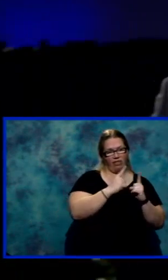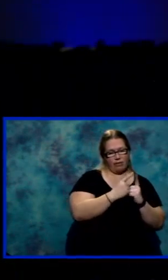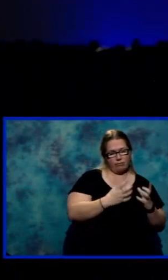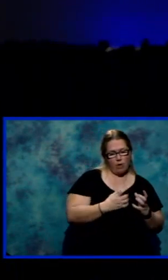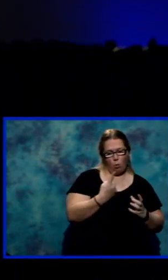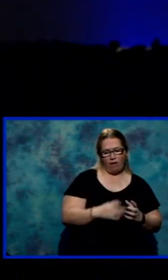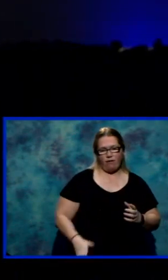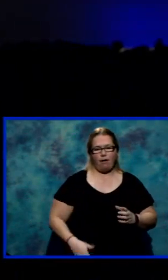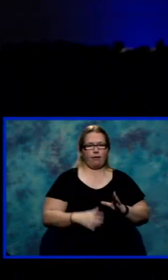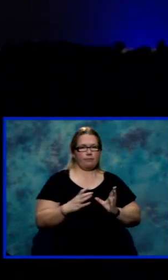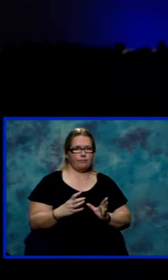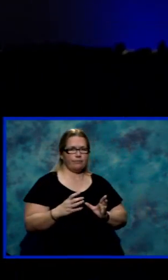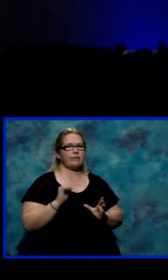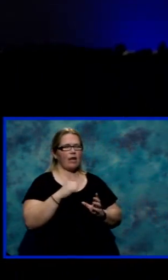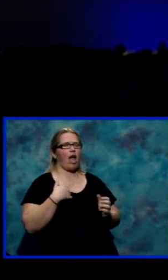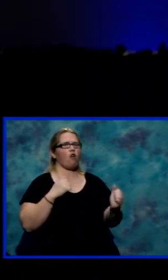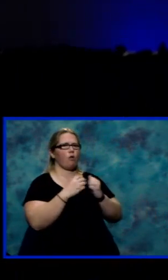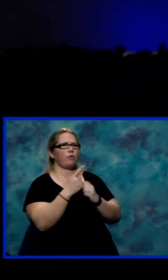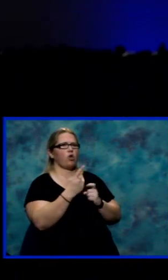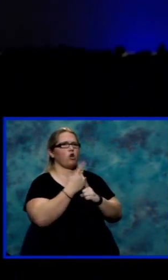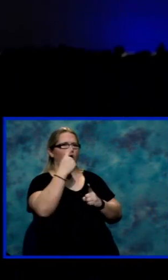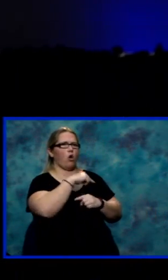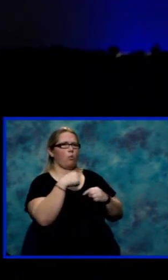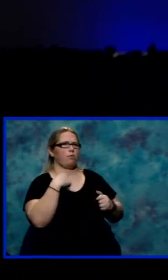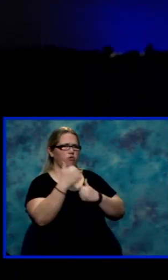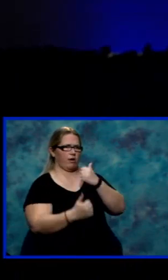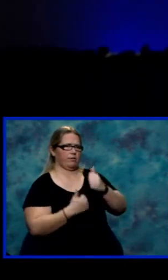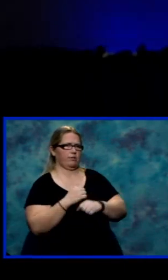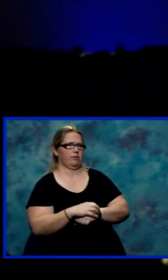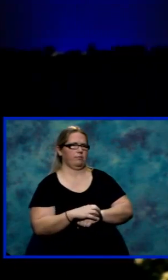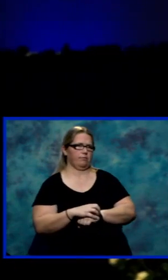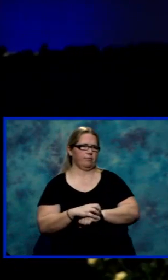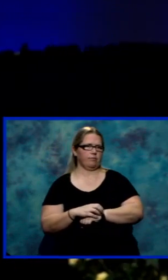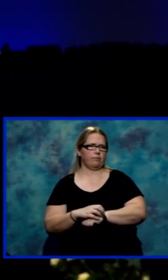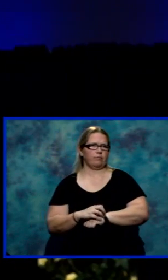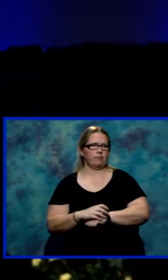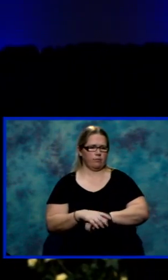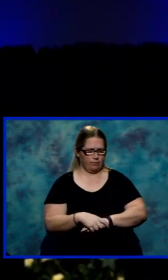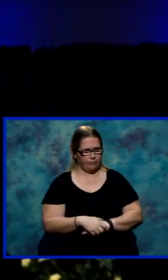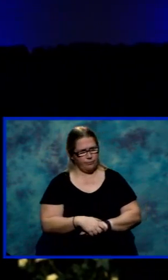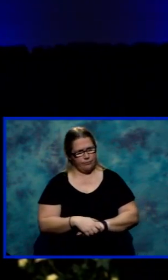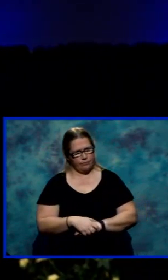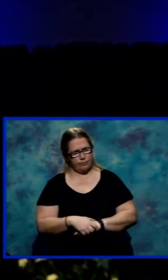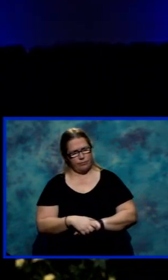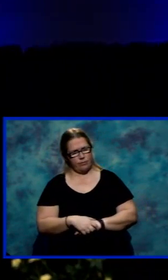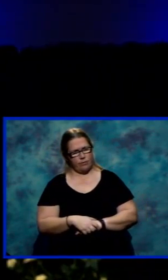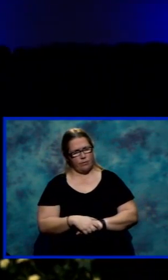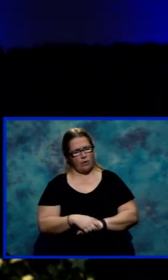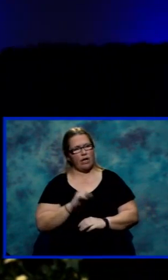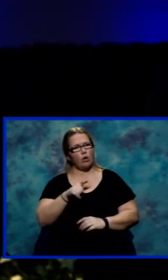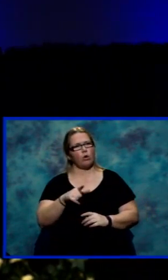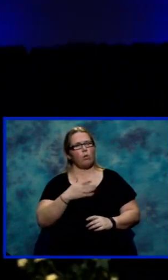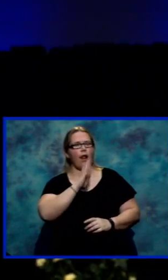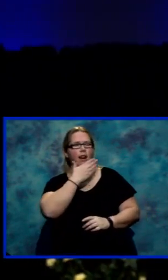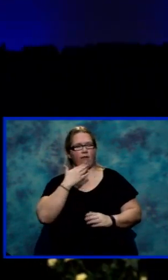foot here saying, yep, I agree with you. God be praised. Never committing fully. And again, even though she was lovely in form